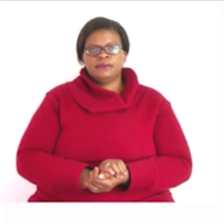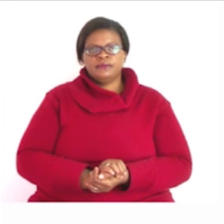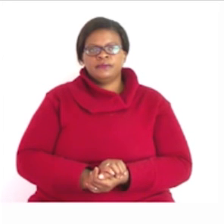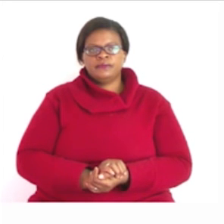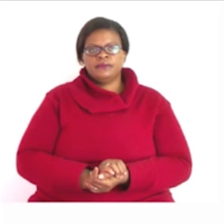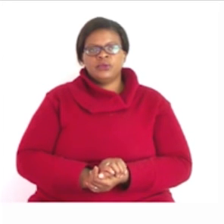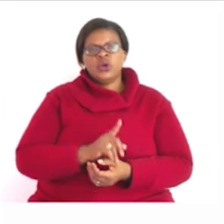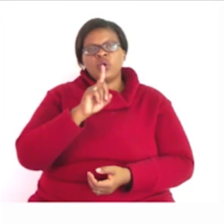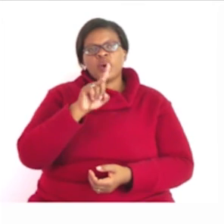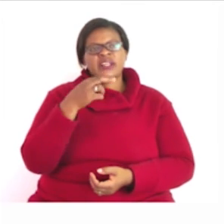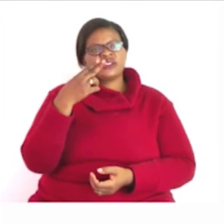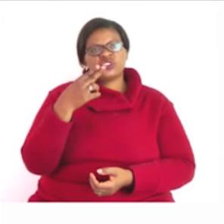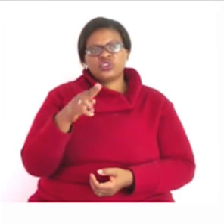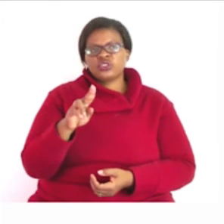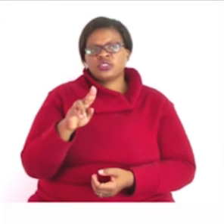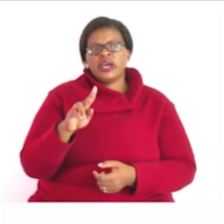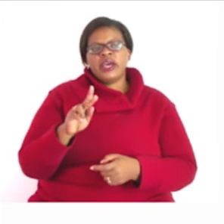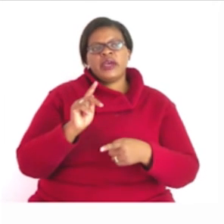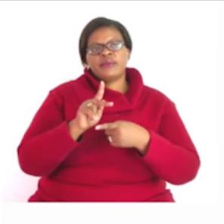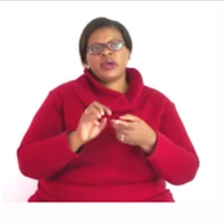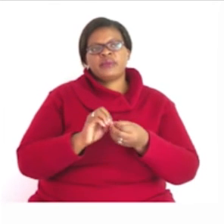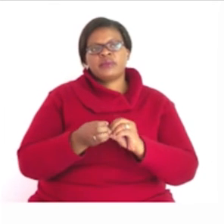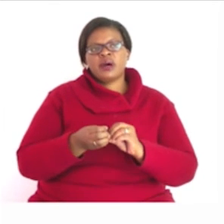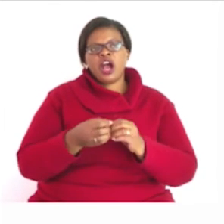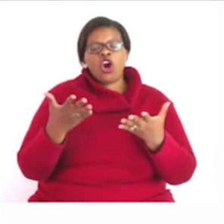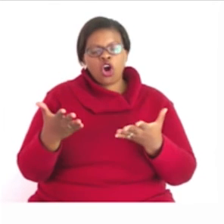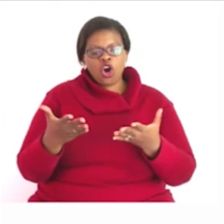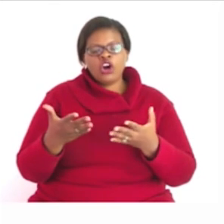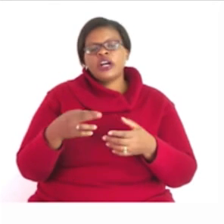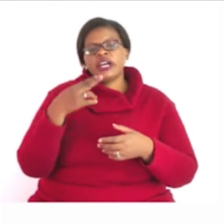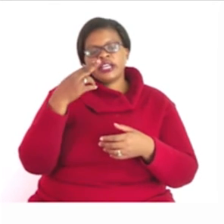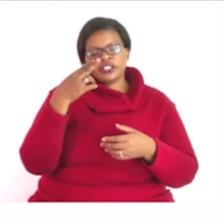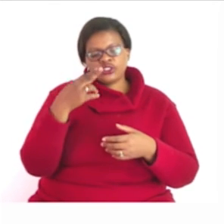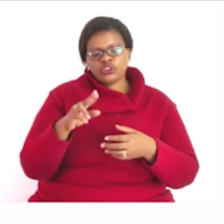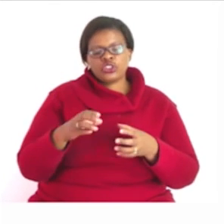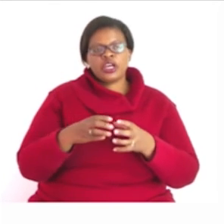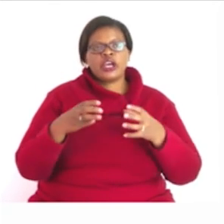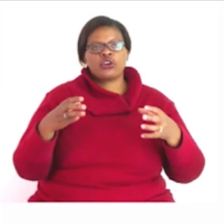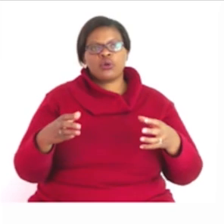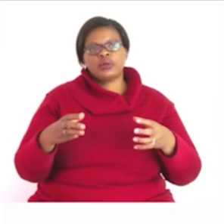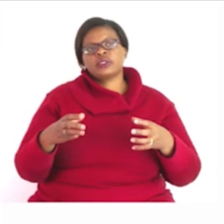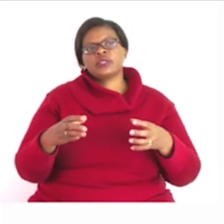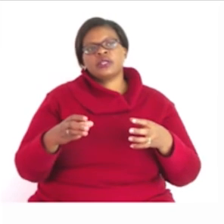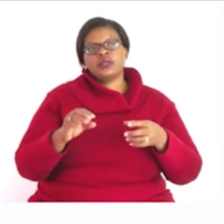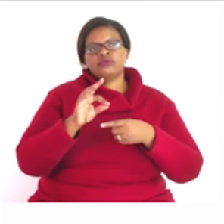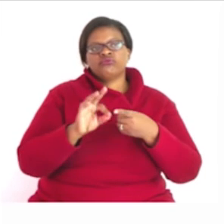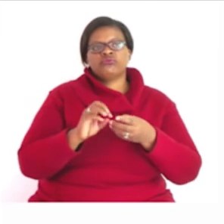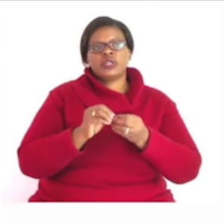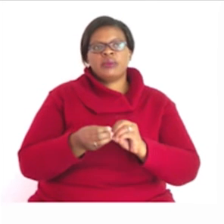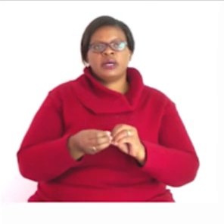nor is it a composite number. So let's go to B. B says, color in